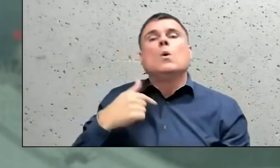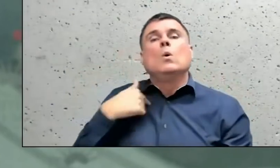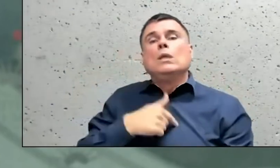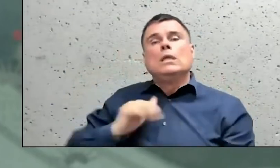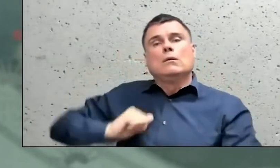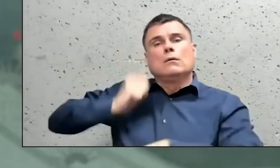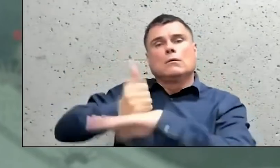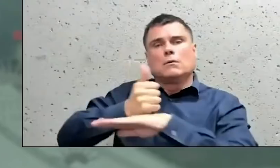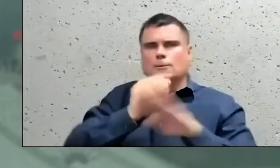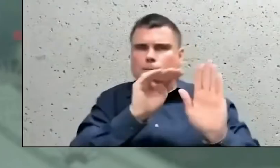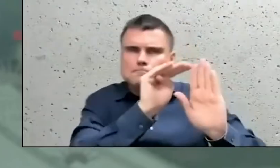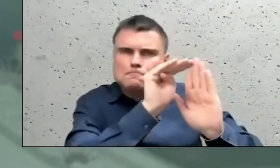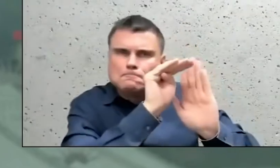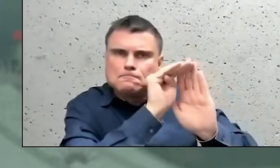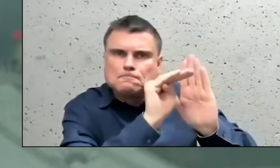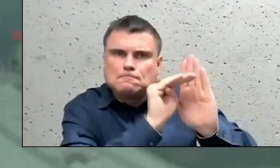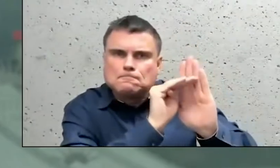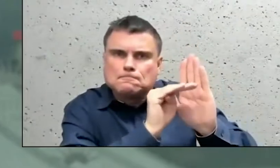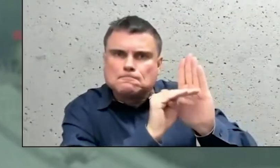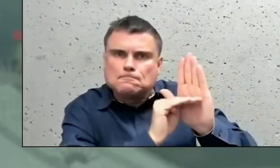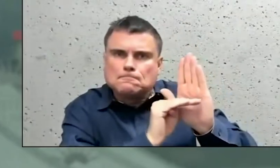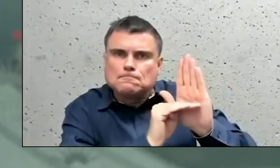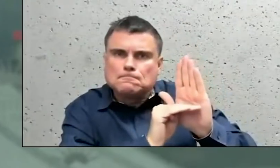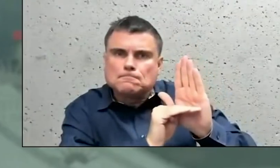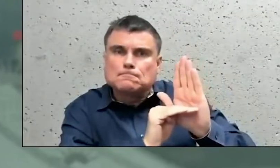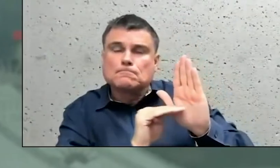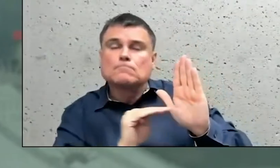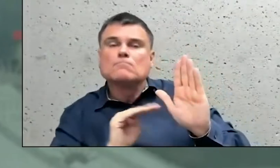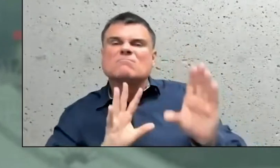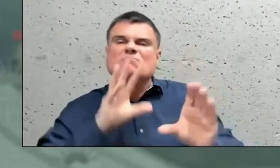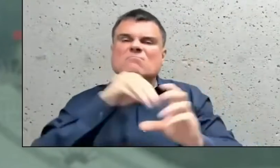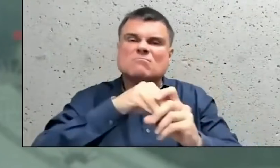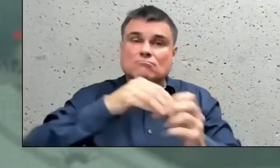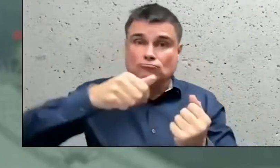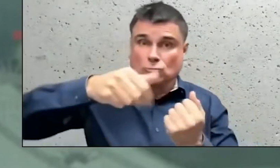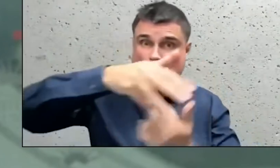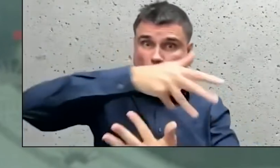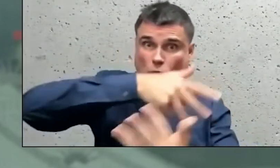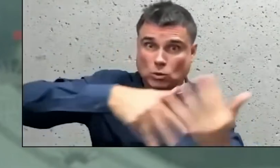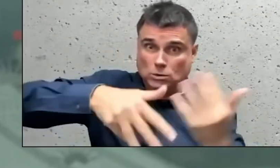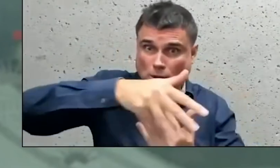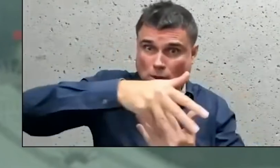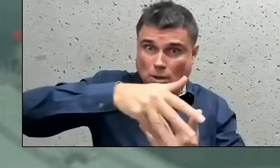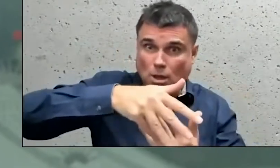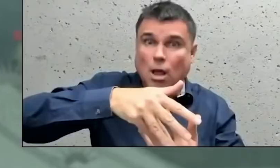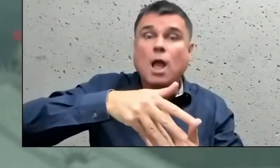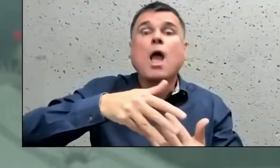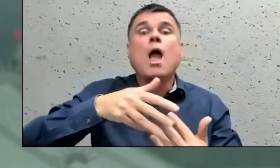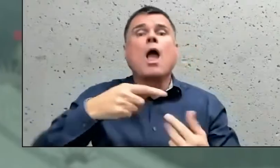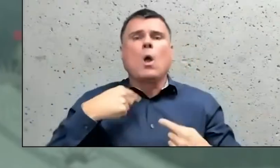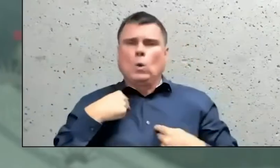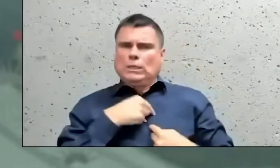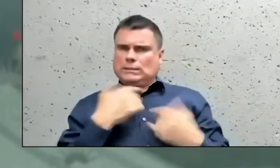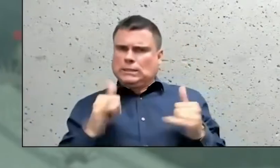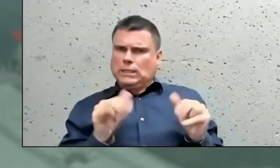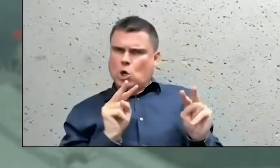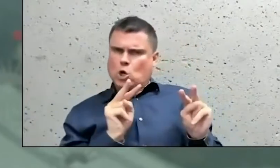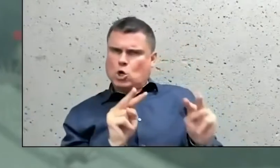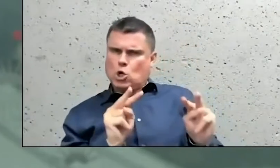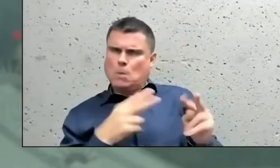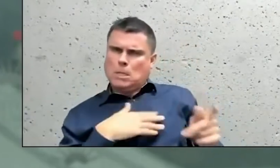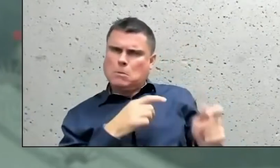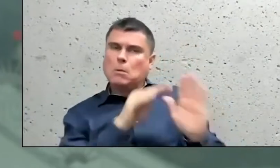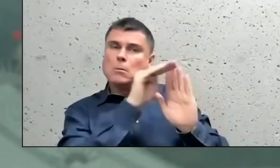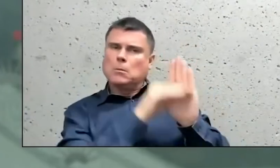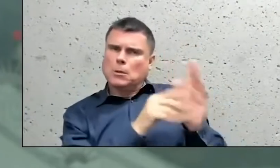safe social connections, and we've been adapting our public health measures in response to the changing situation that